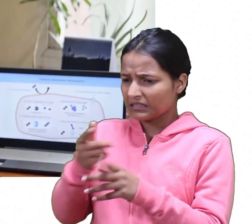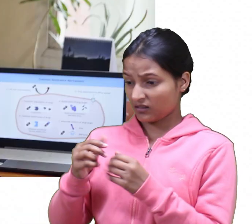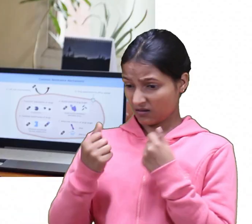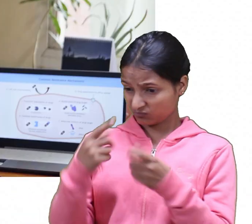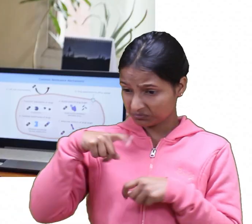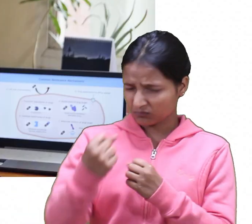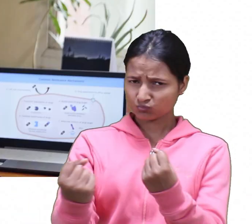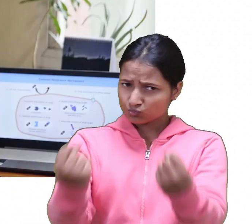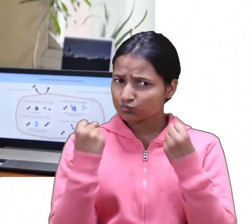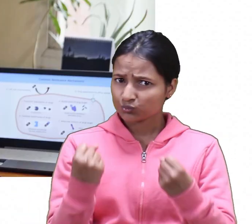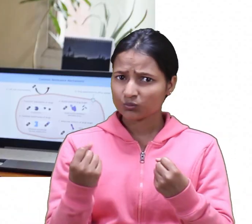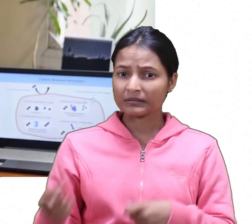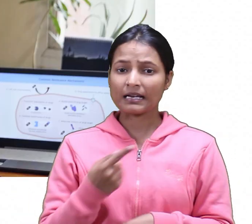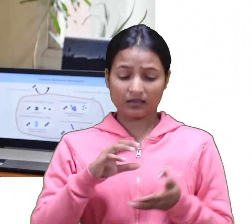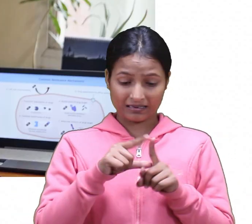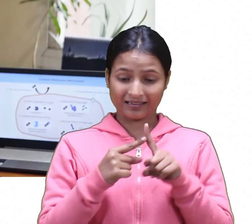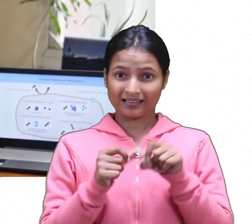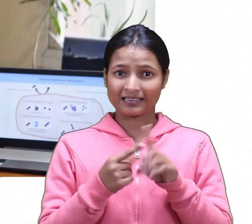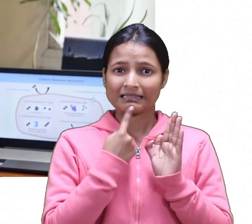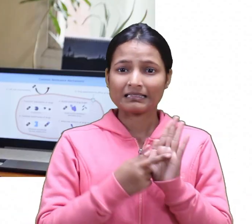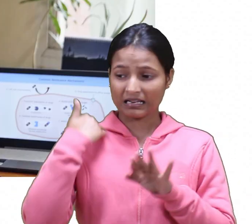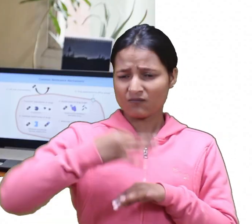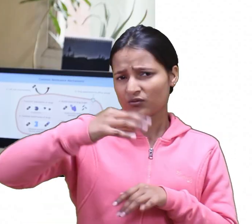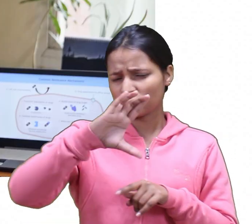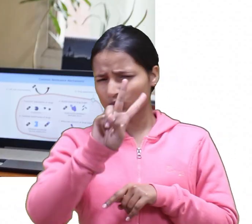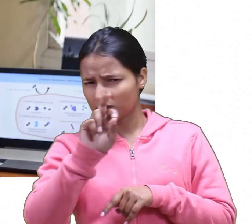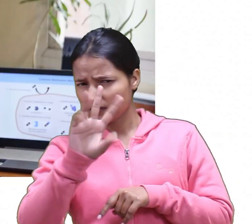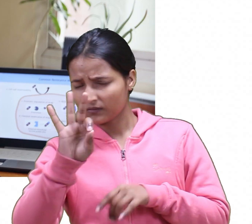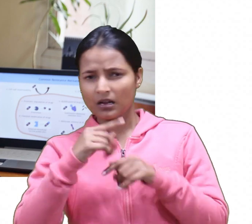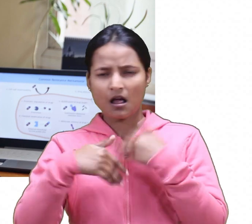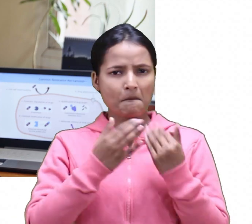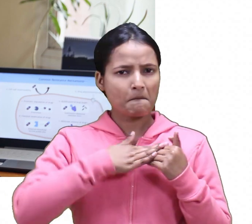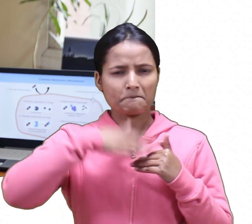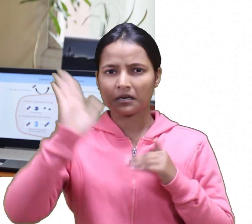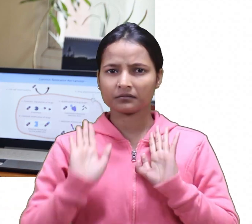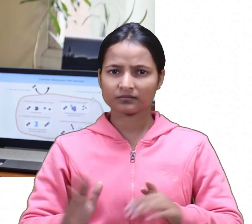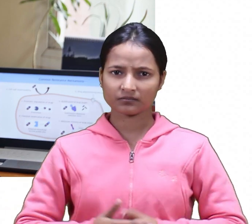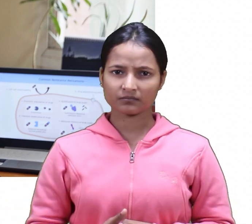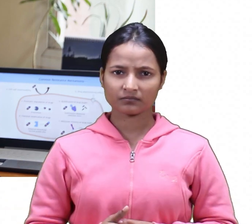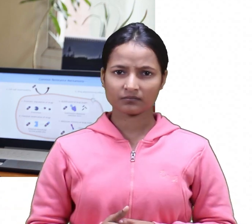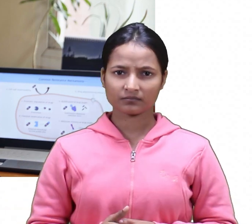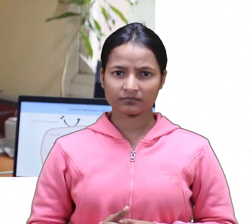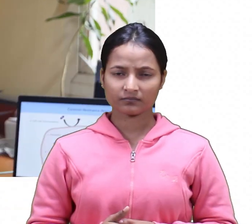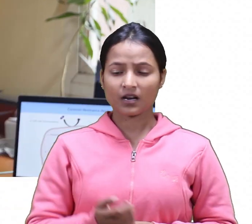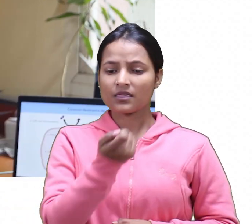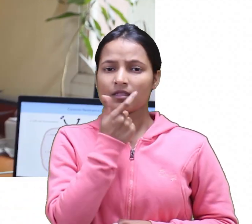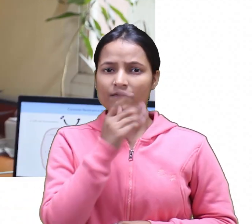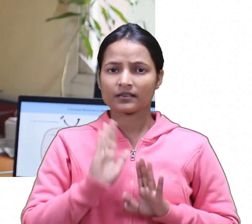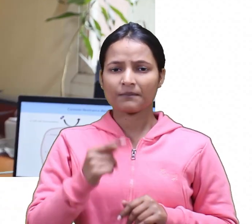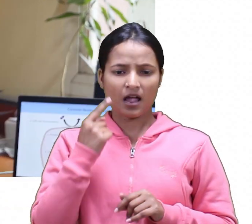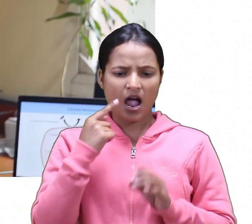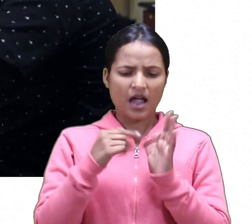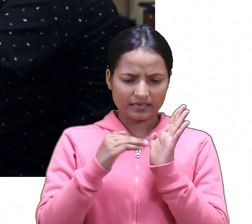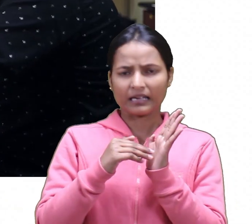infections. When the TB bacterium resists killing by isoniazid and rifampicin, the first line anti-TB drugs, it is termed as multi-drug